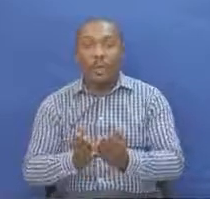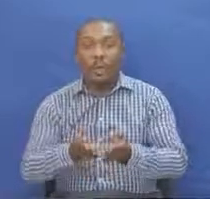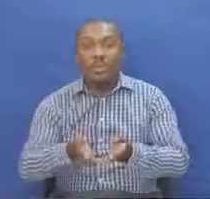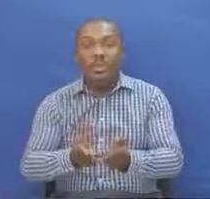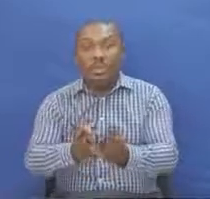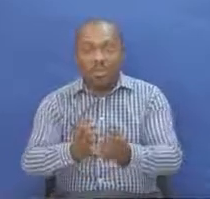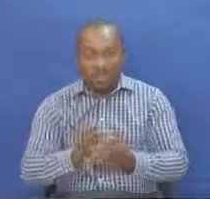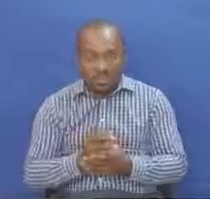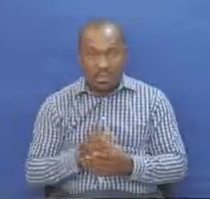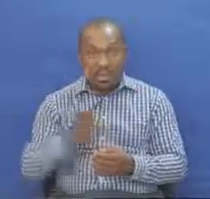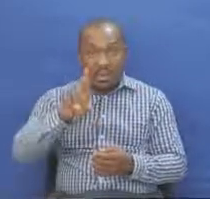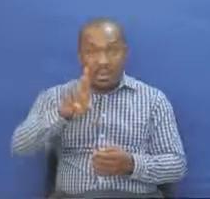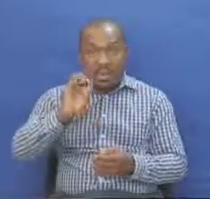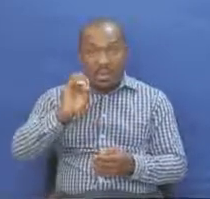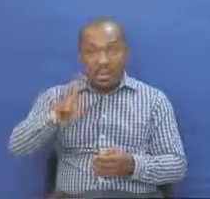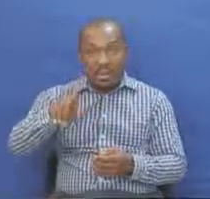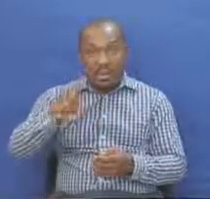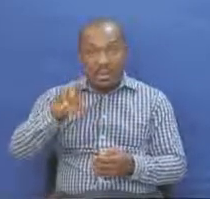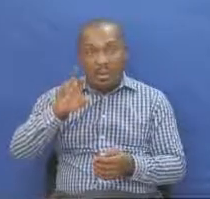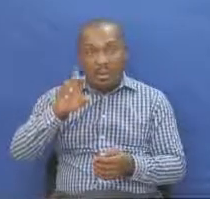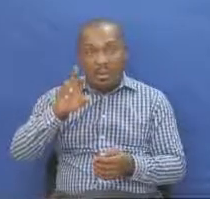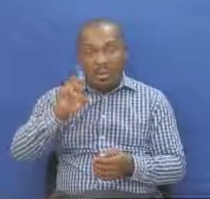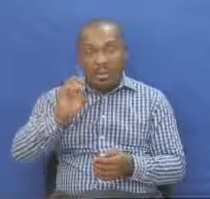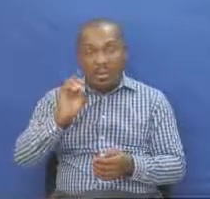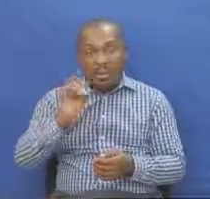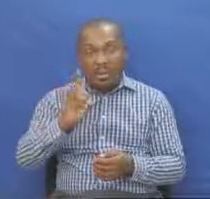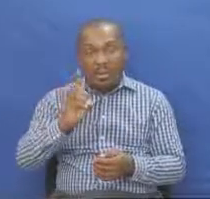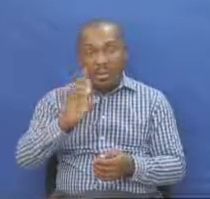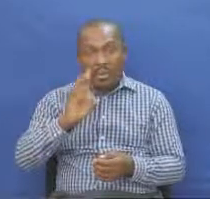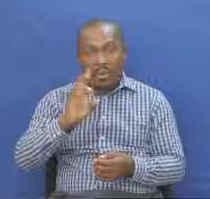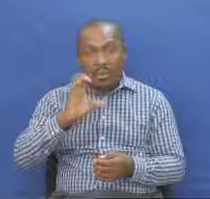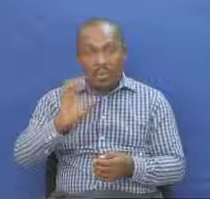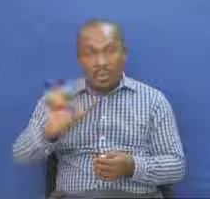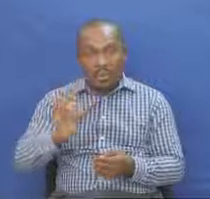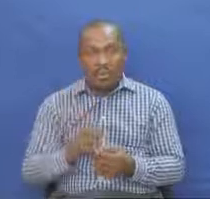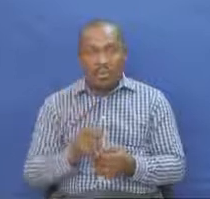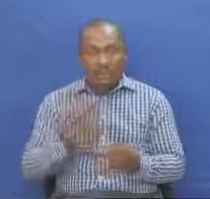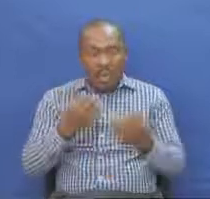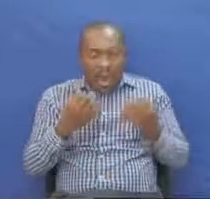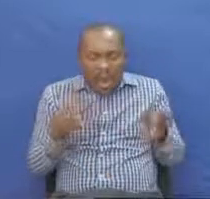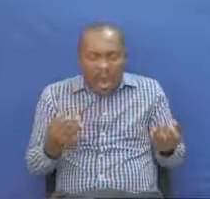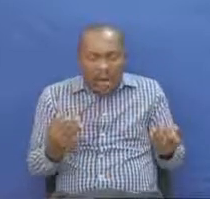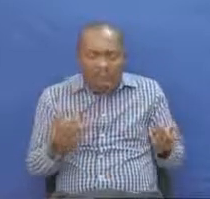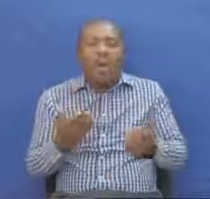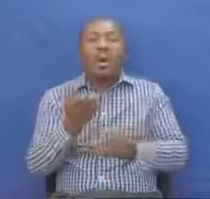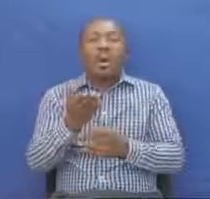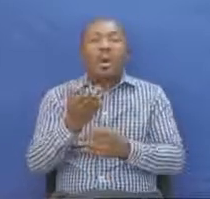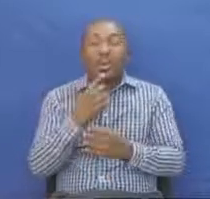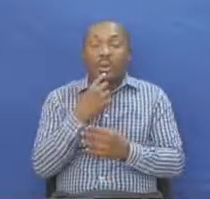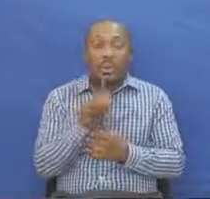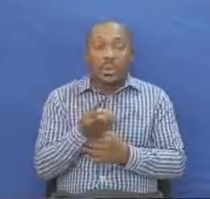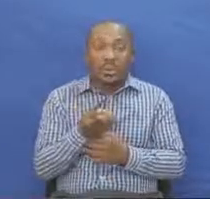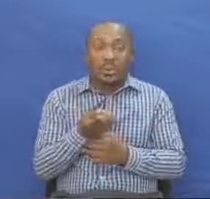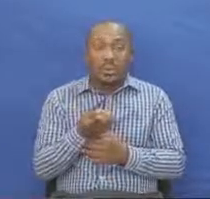Why we say growth makes organism capable of reproducing? We are only able to produce maybe sperms